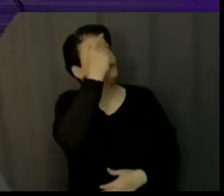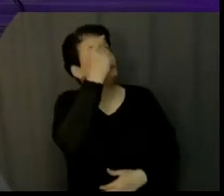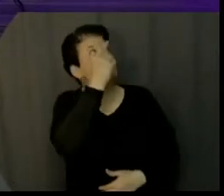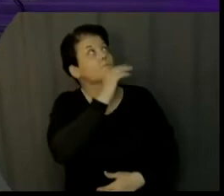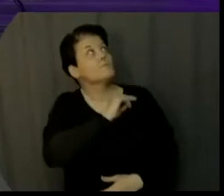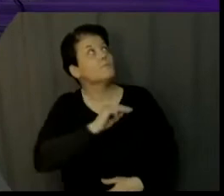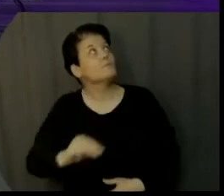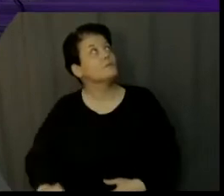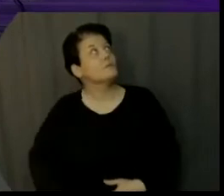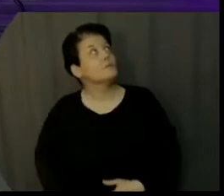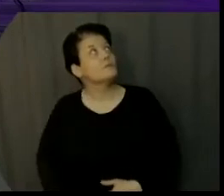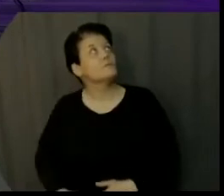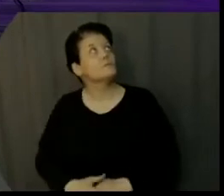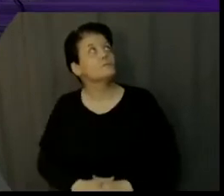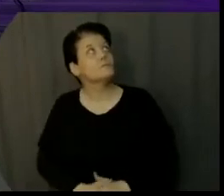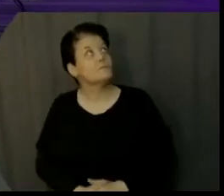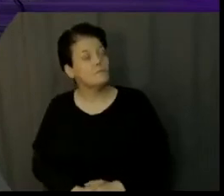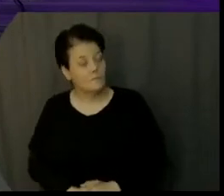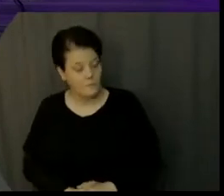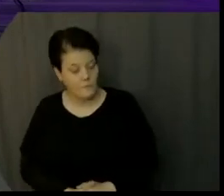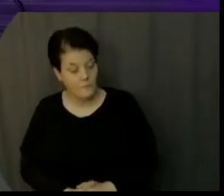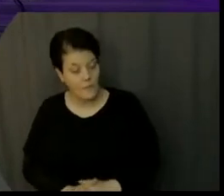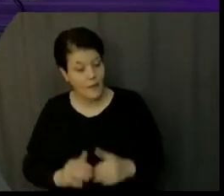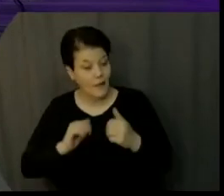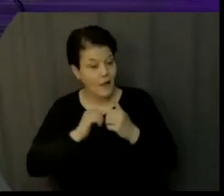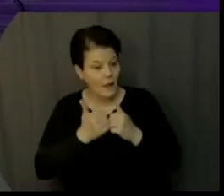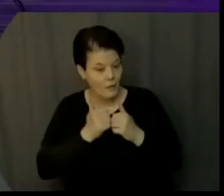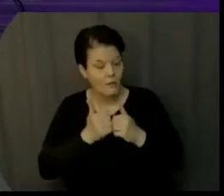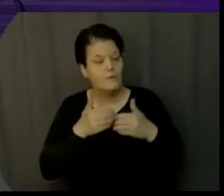by the way we love and care for each other.